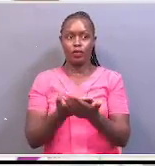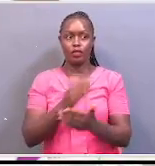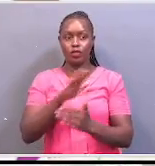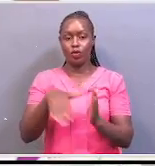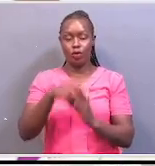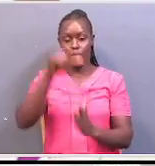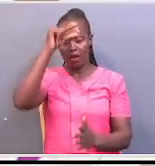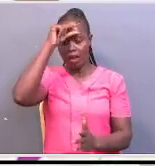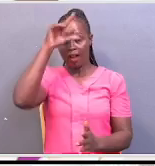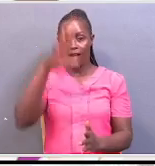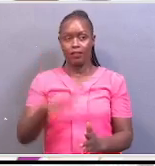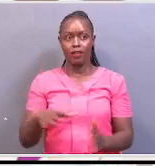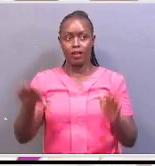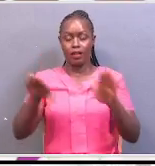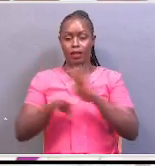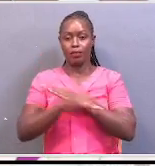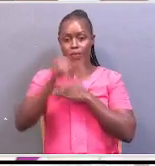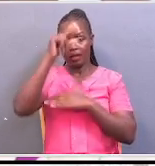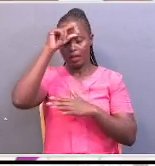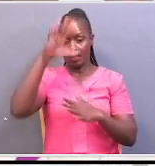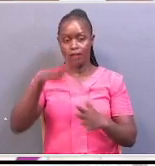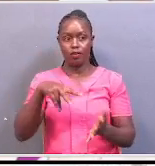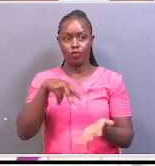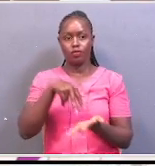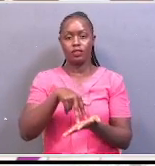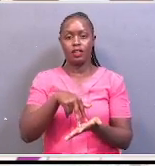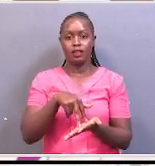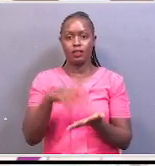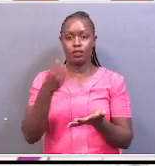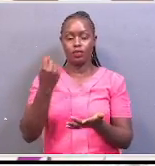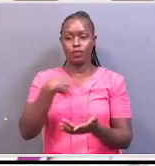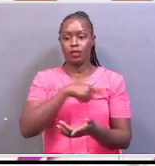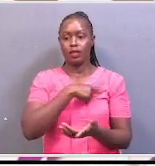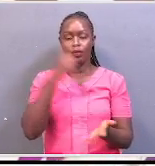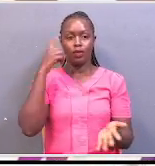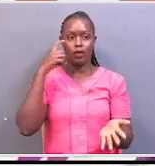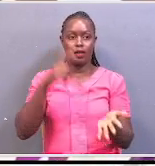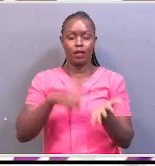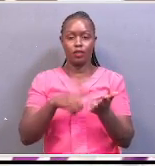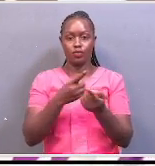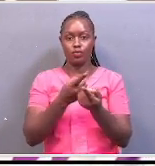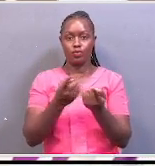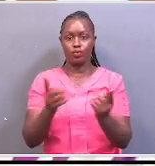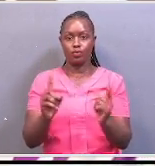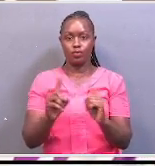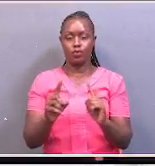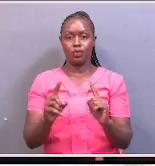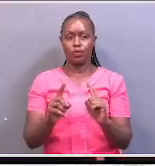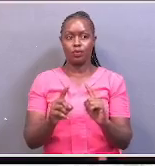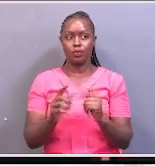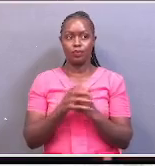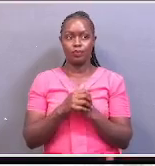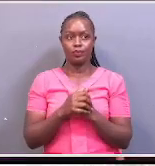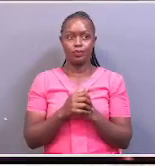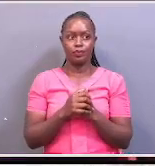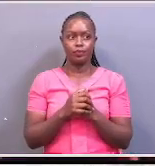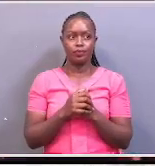the governors and deputy governors to stand up so that we can recognize you. Tuwapigie makofi.